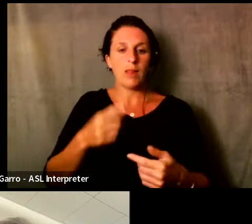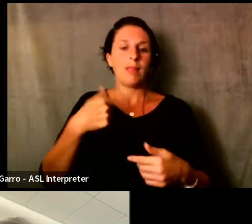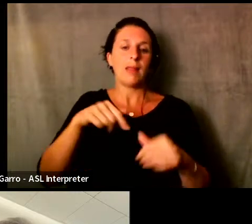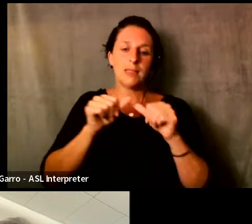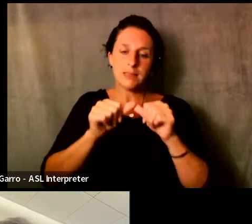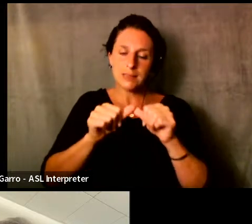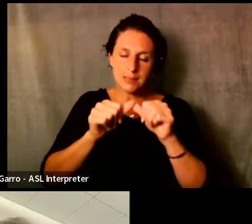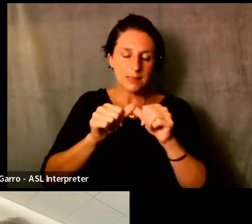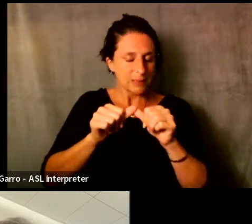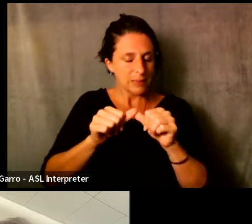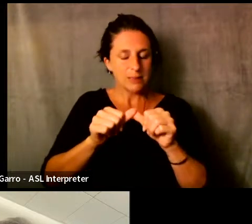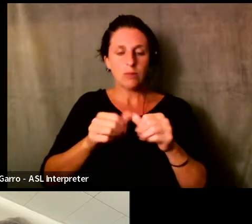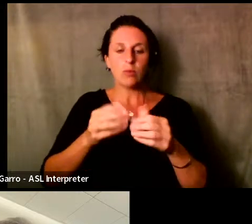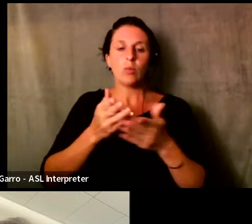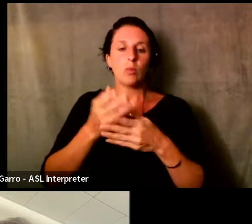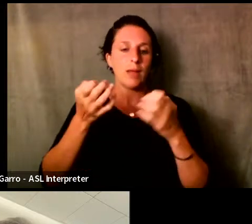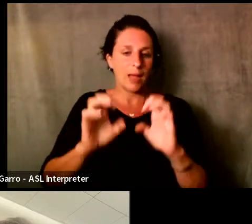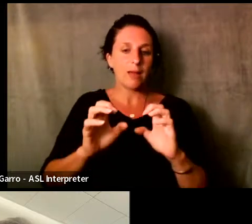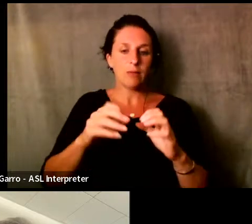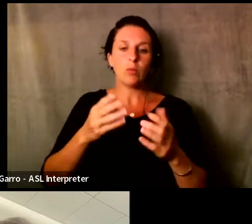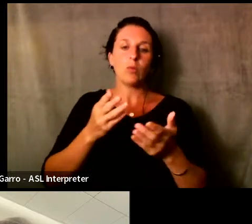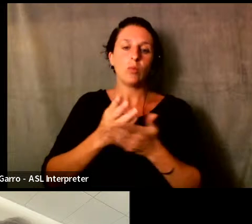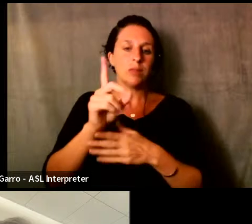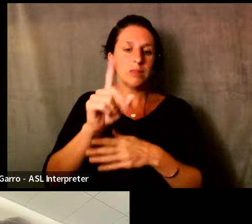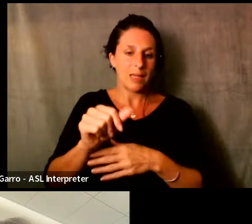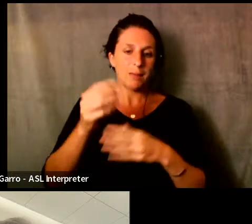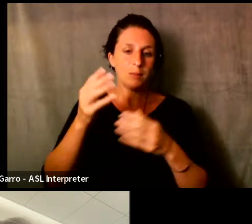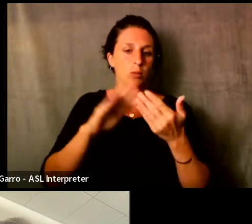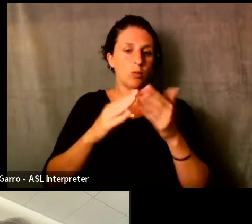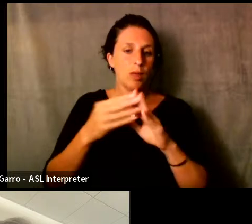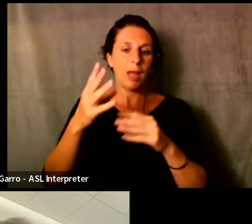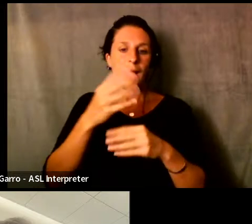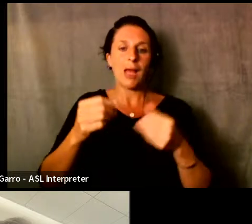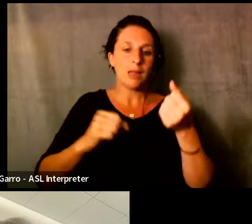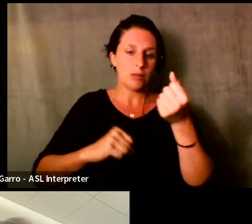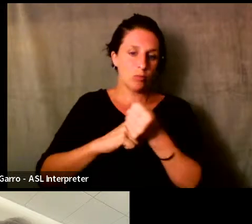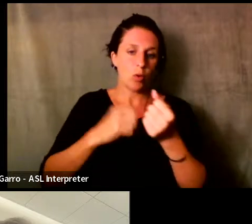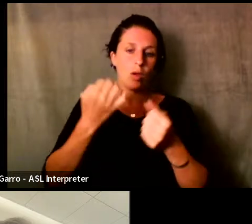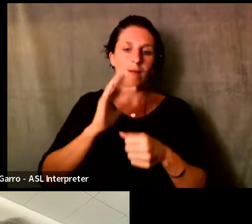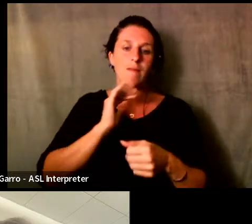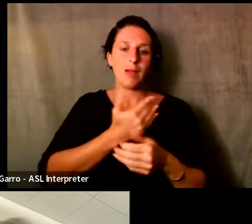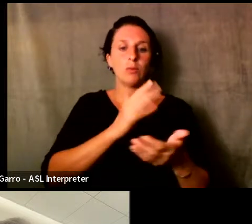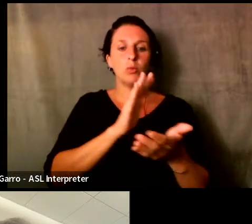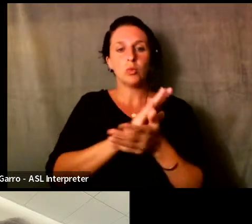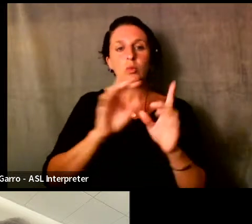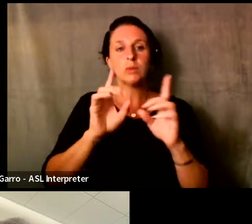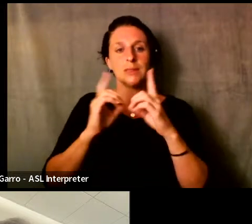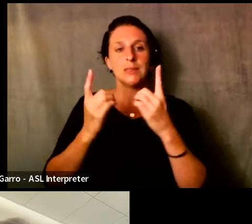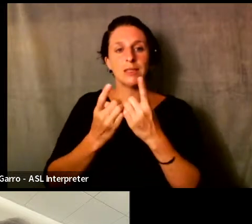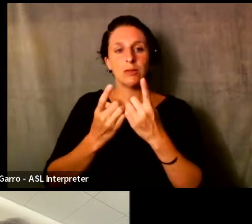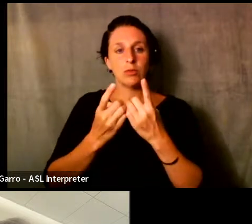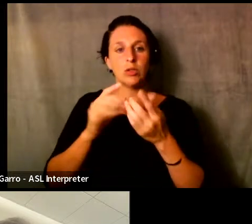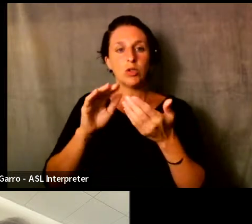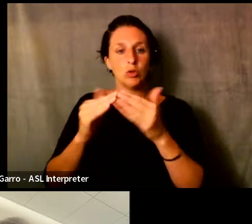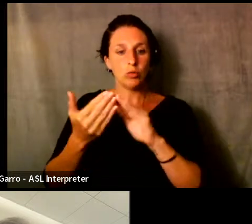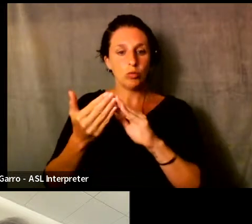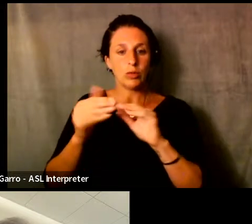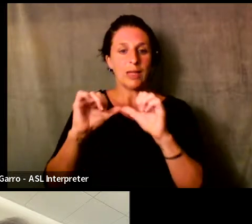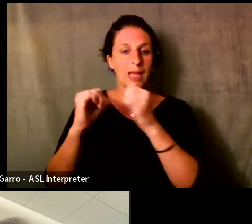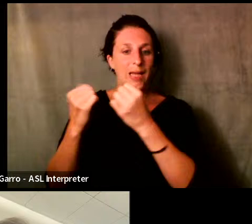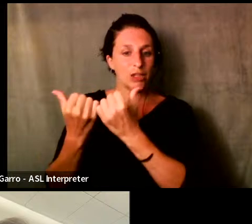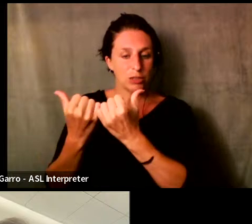the efforts of the disabled community and the support of our school district, community